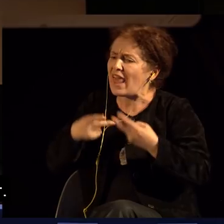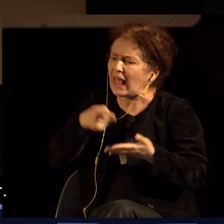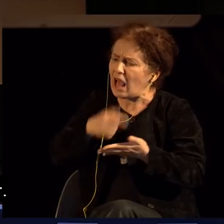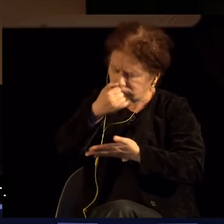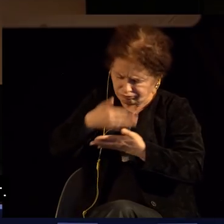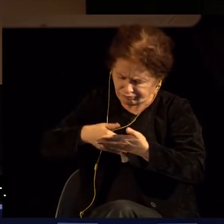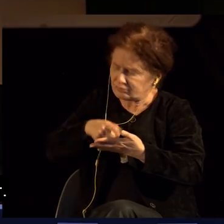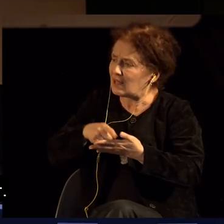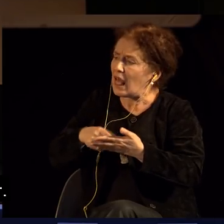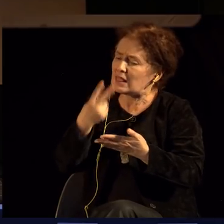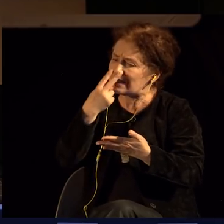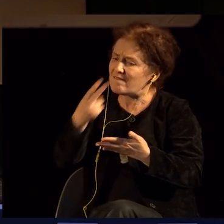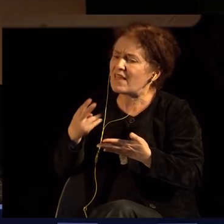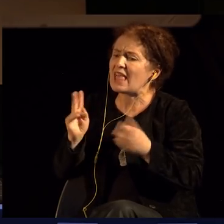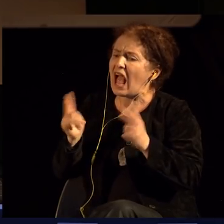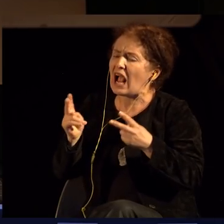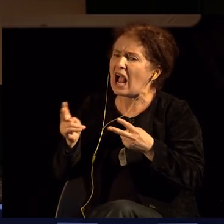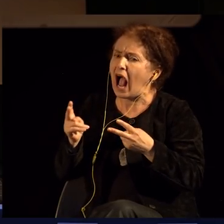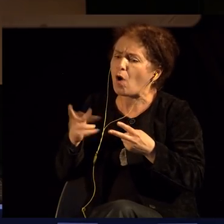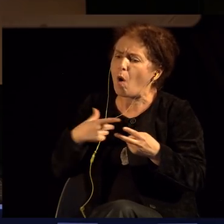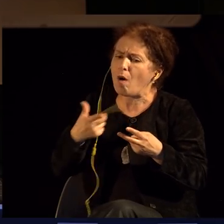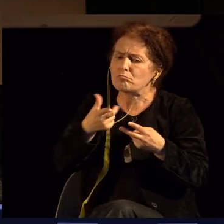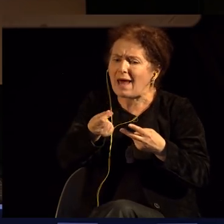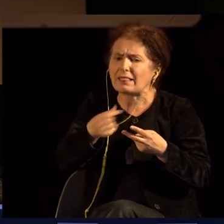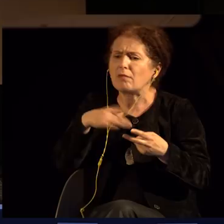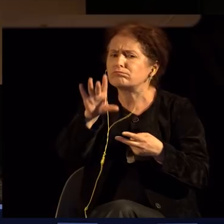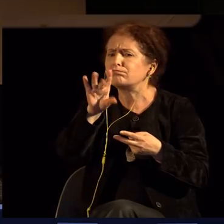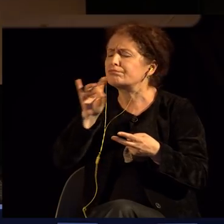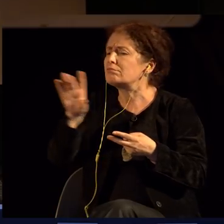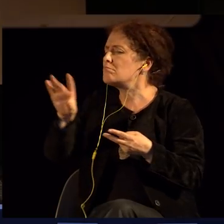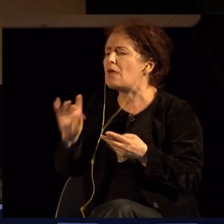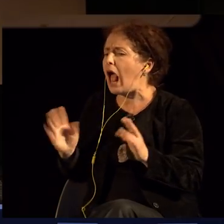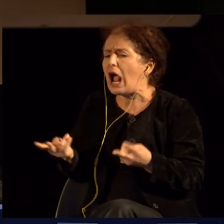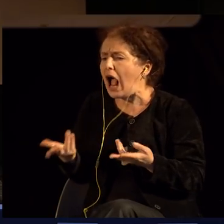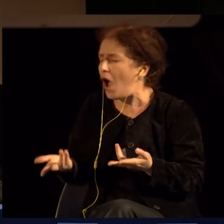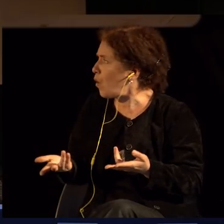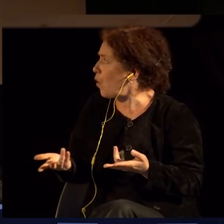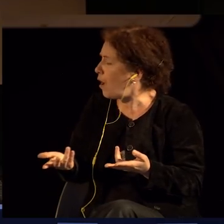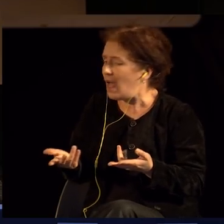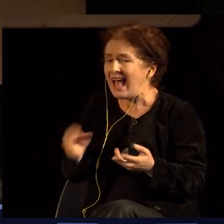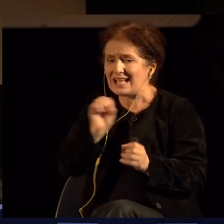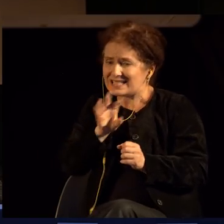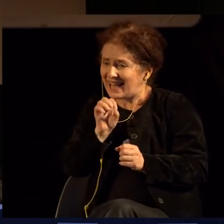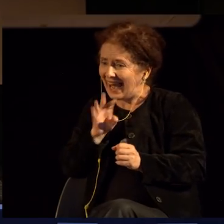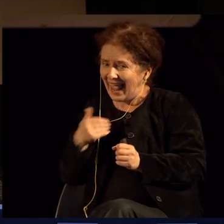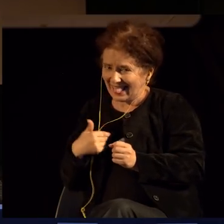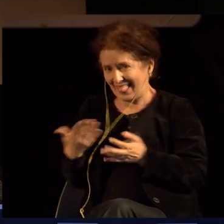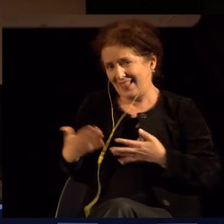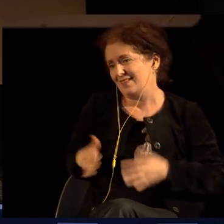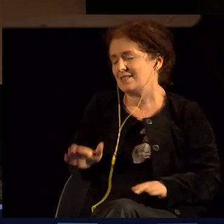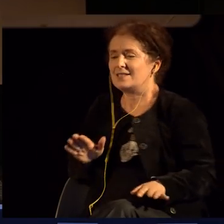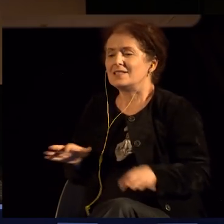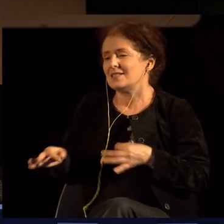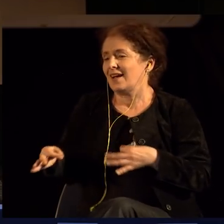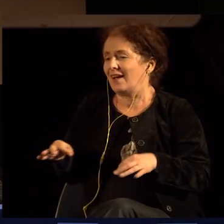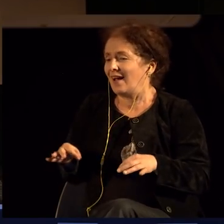how their partner is doing. We talk about yes signals and no signals. If you can determine if the person you're with